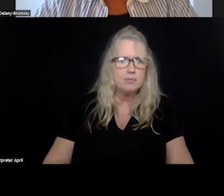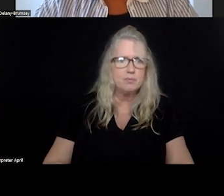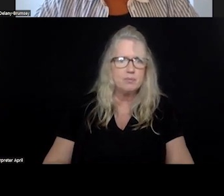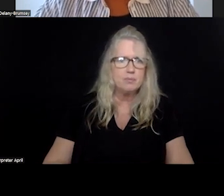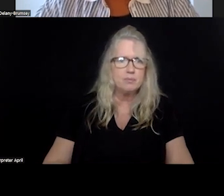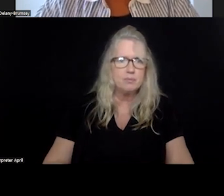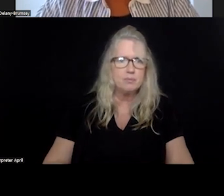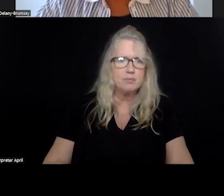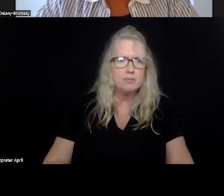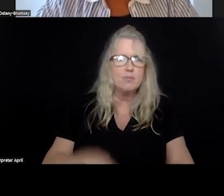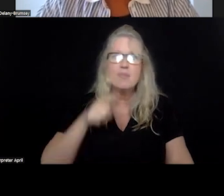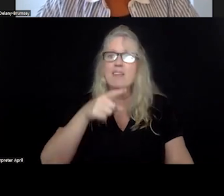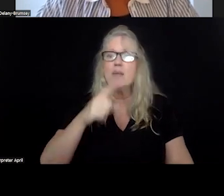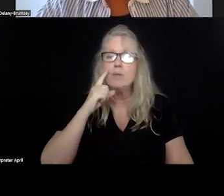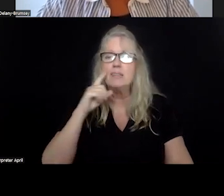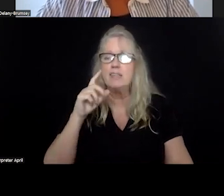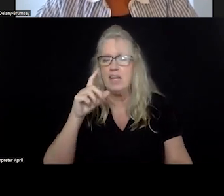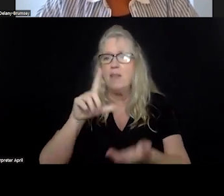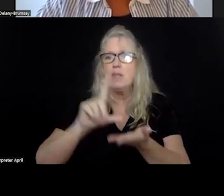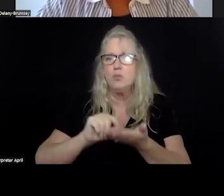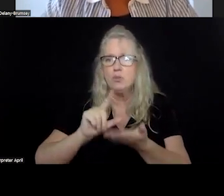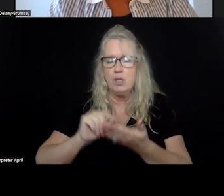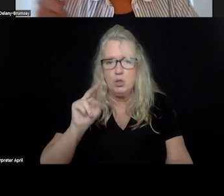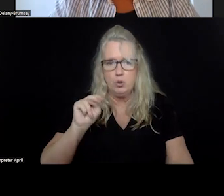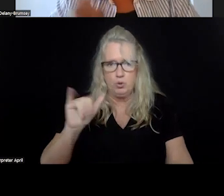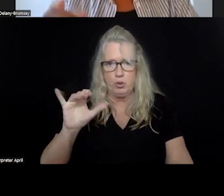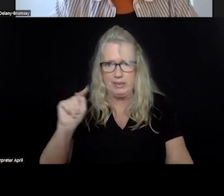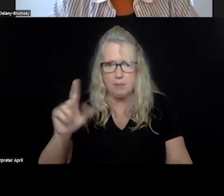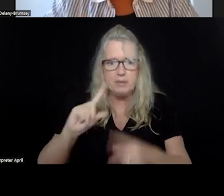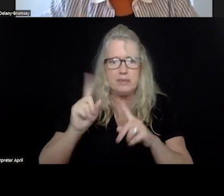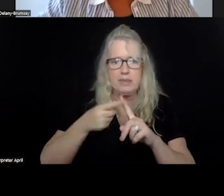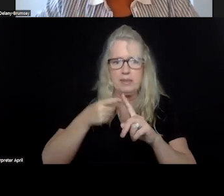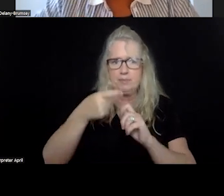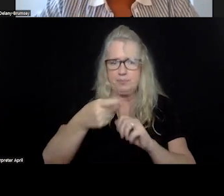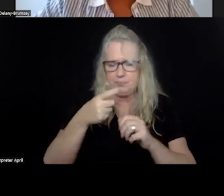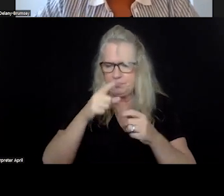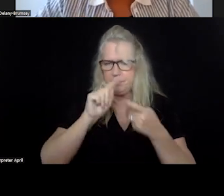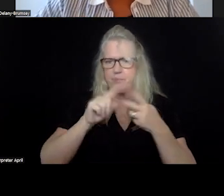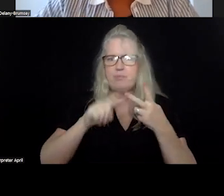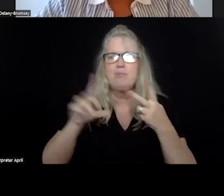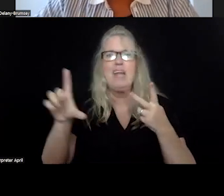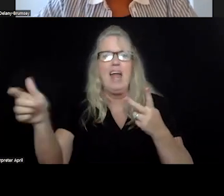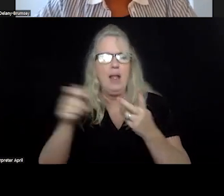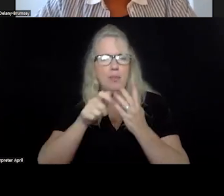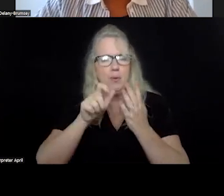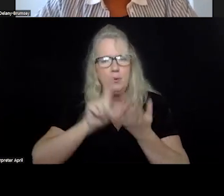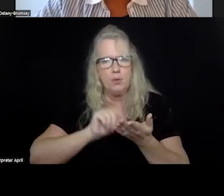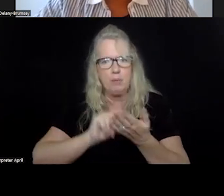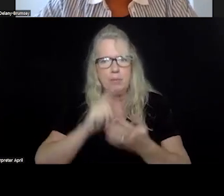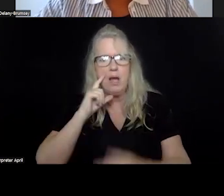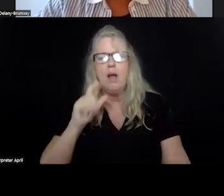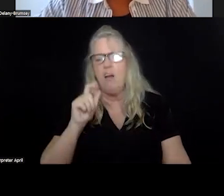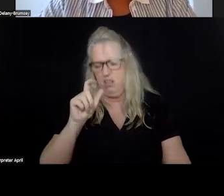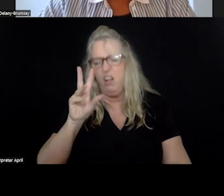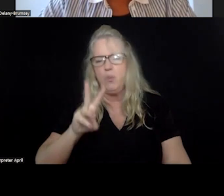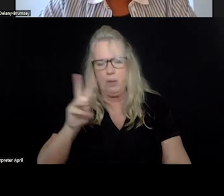This one was in the New York Times. You can get the link for this and the other news article on Crisis